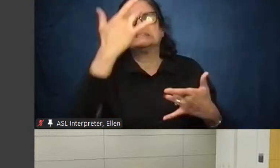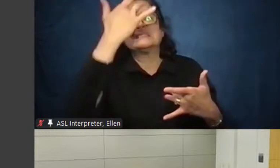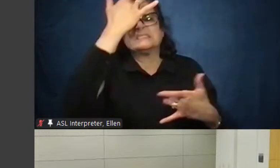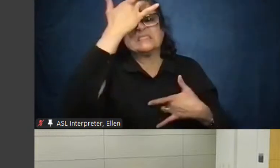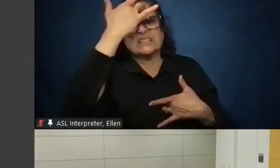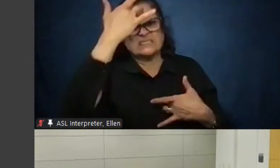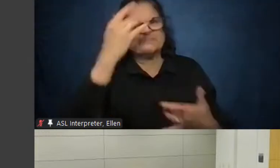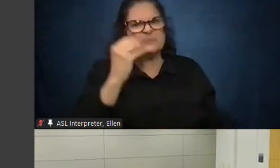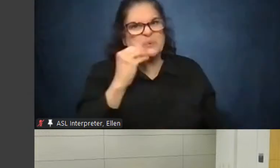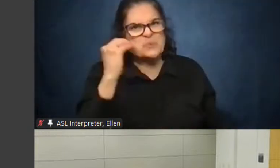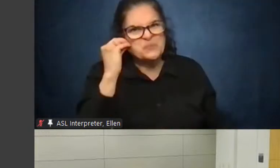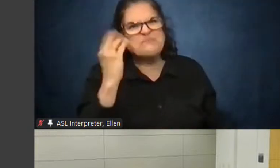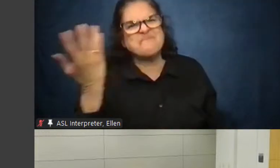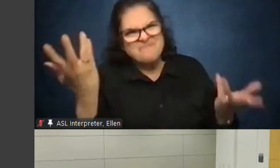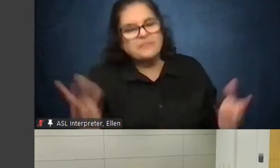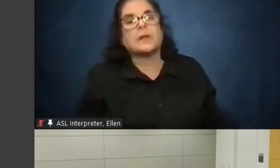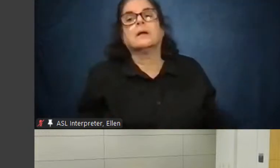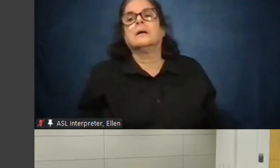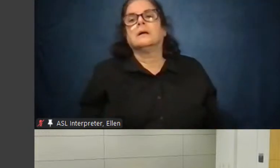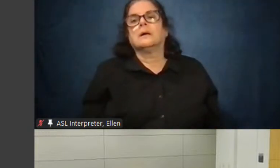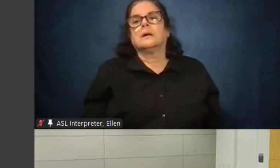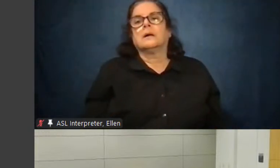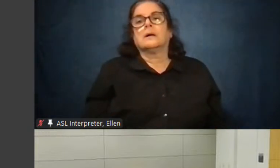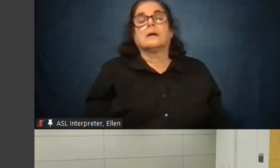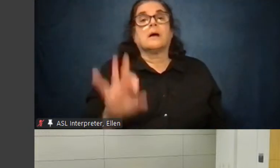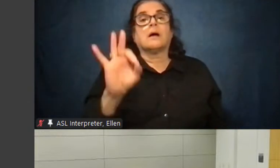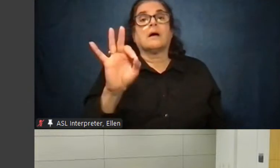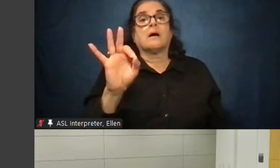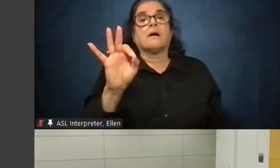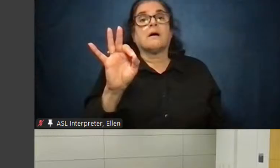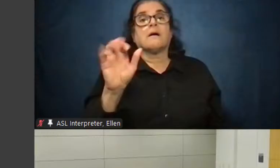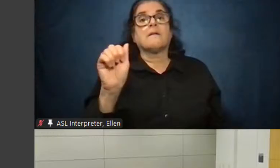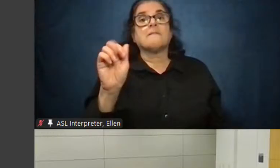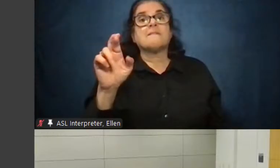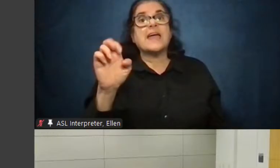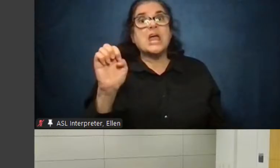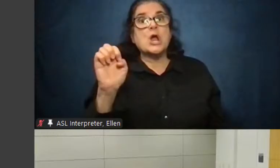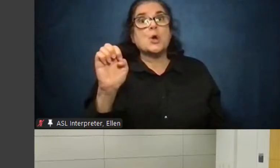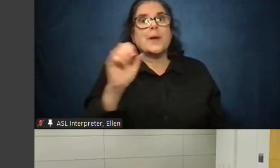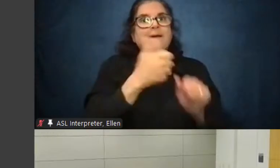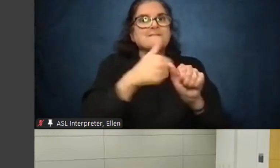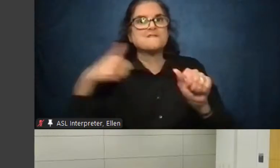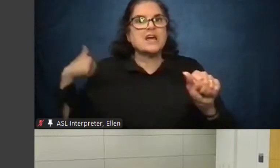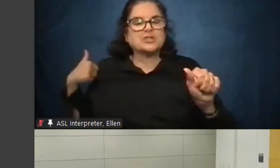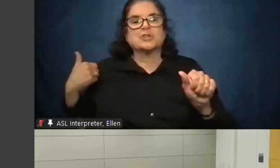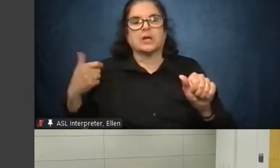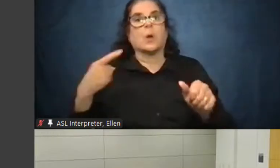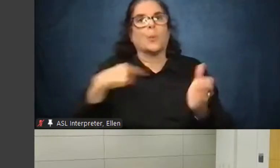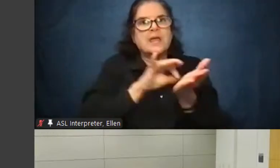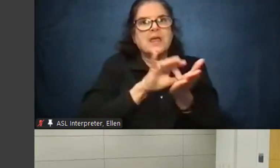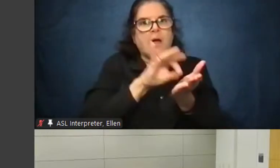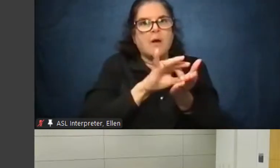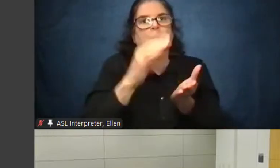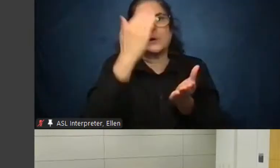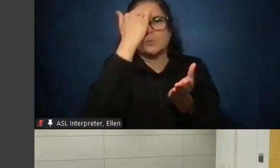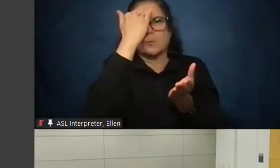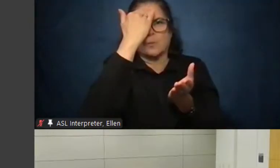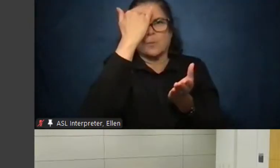kiddo. So fare evasion is something that the agency does track. We do recognize that it does